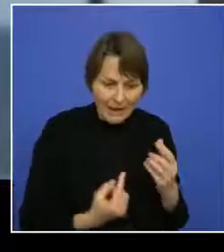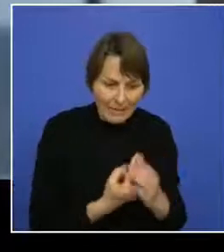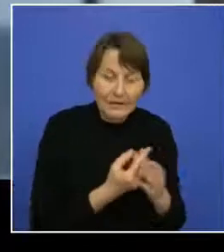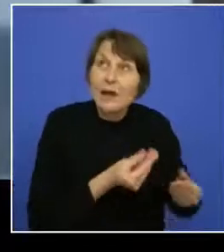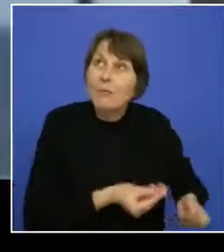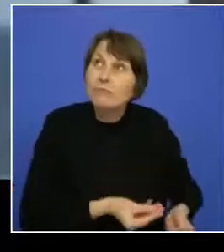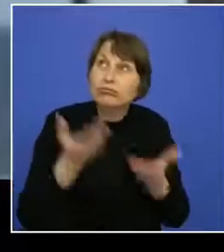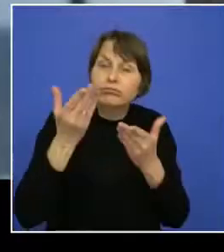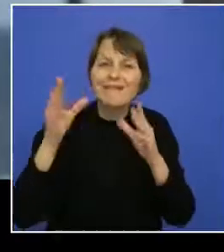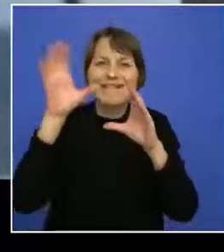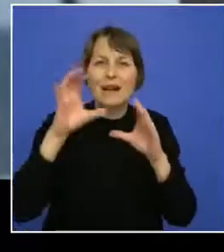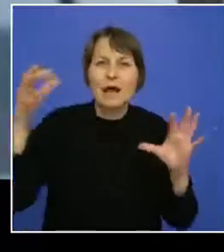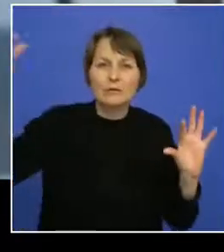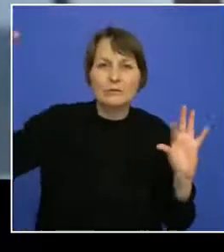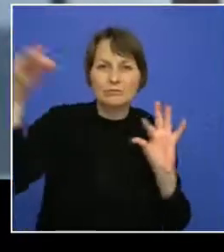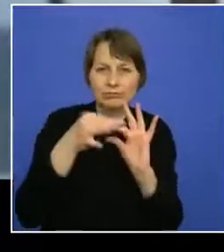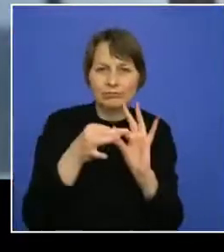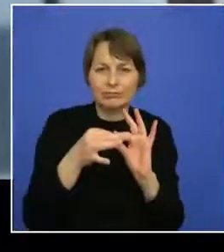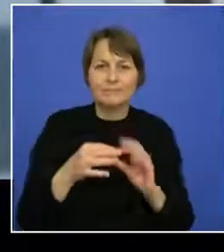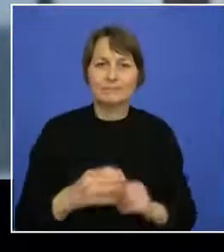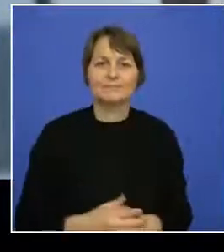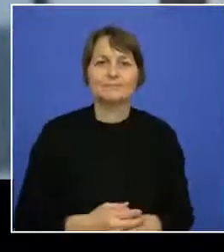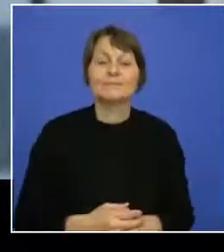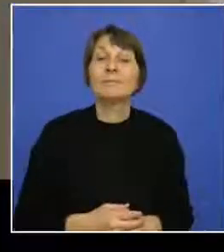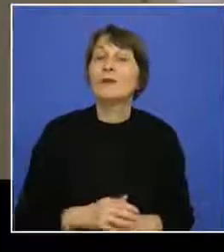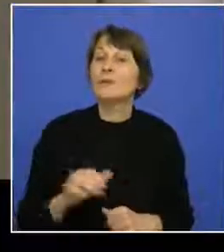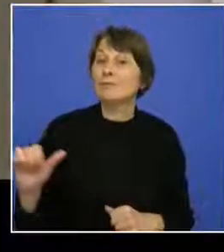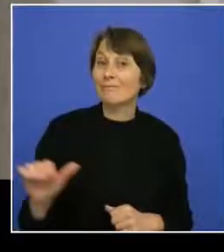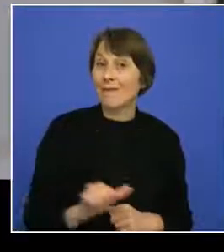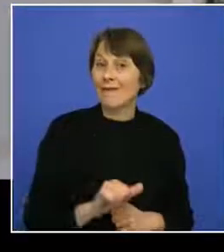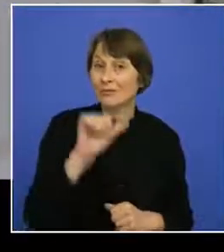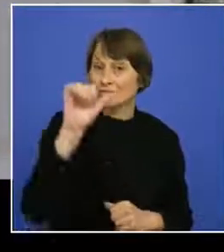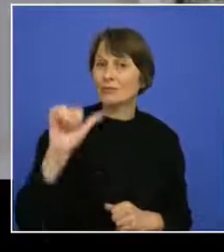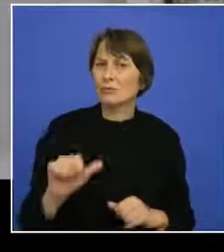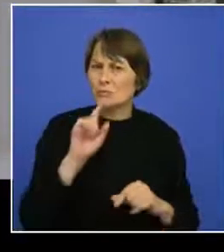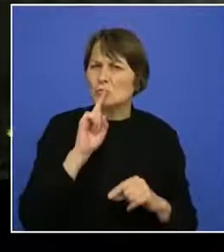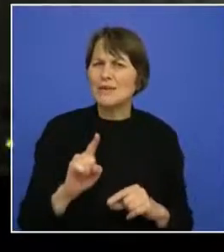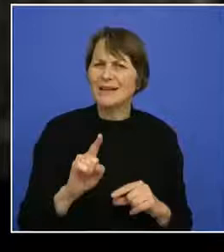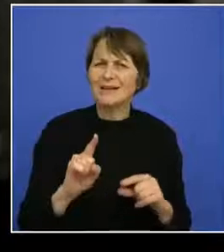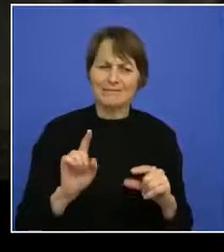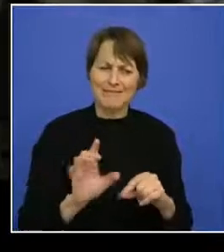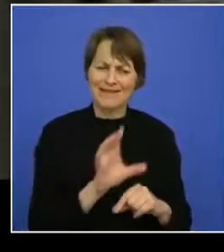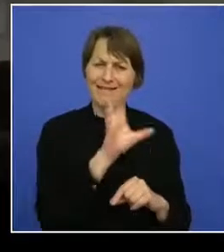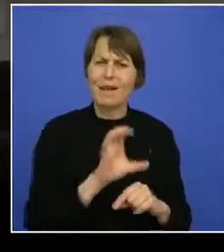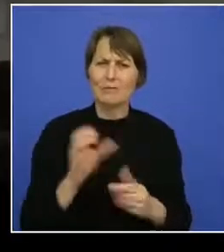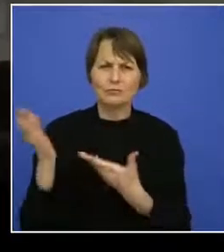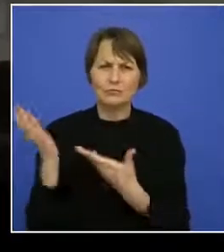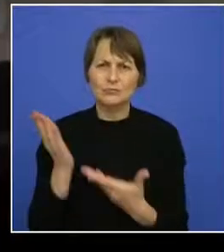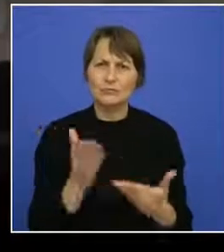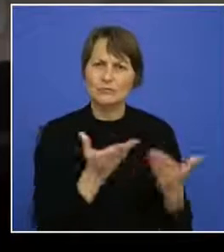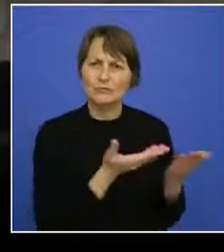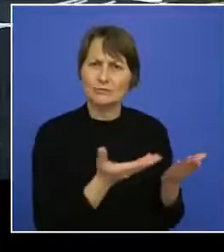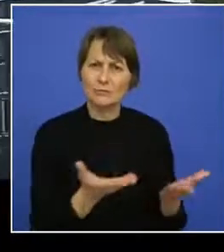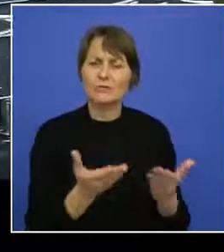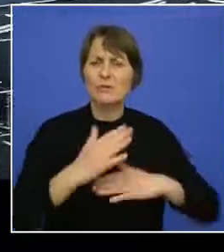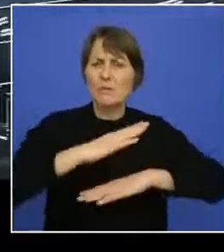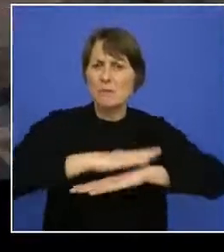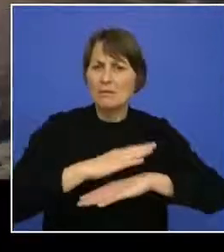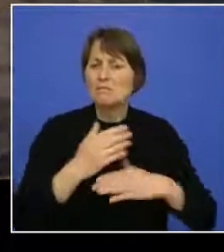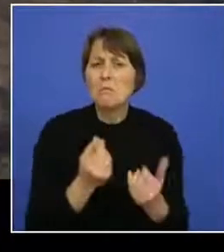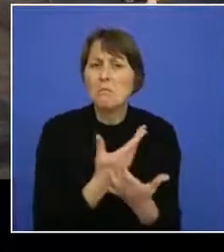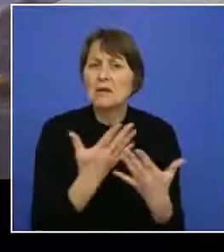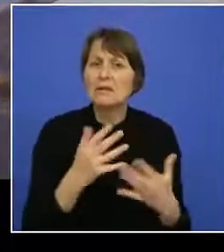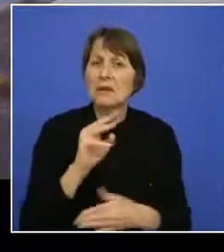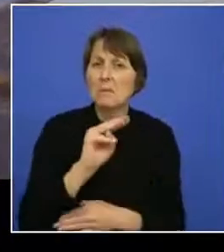built Azure as a hyperscale cloud services platform. We're able to provide machine learning, analytics, or